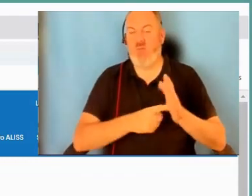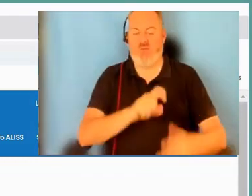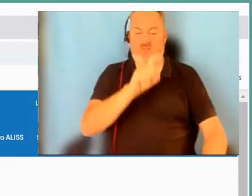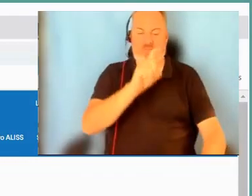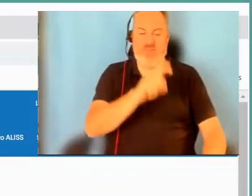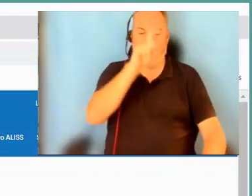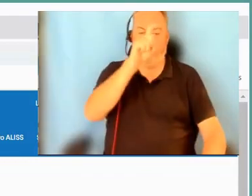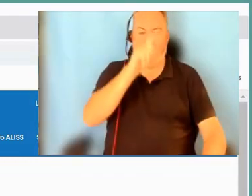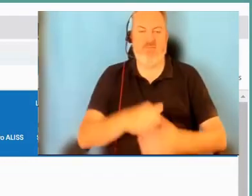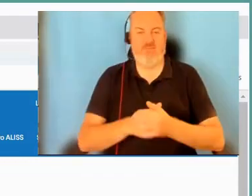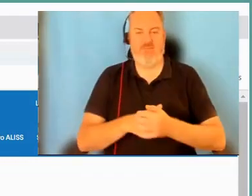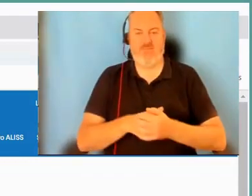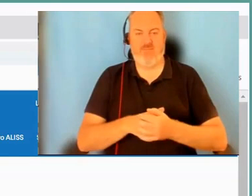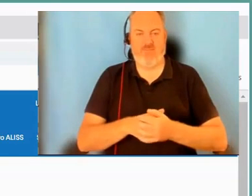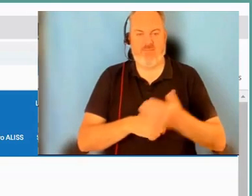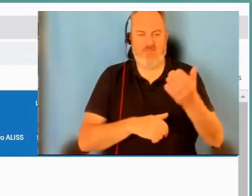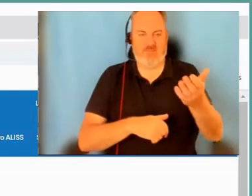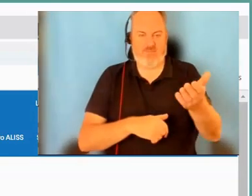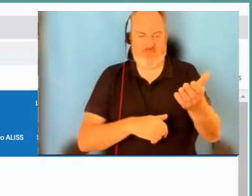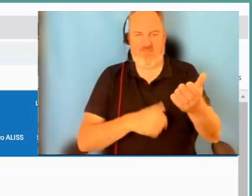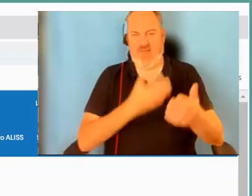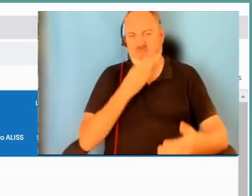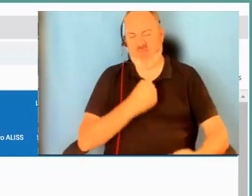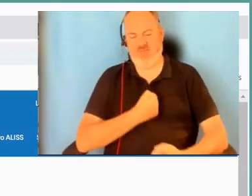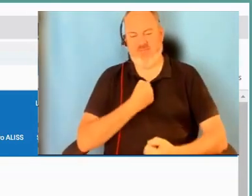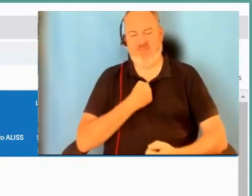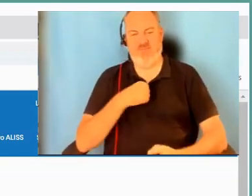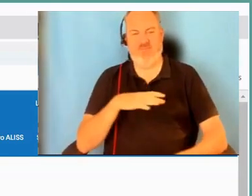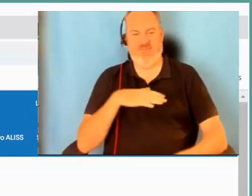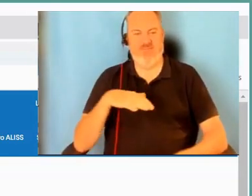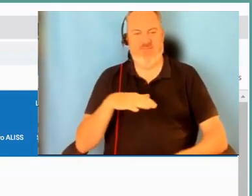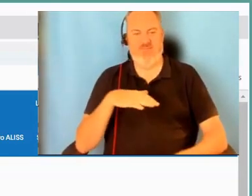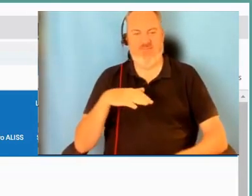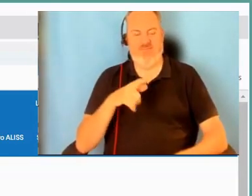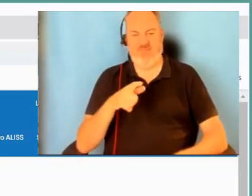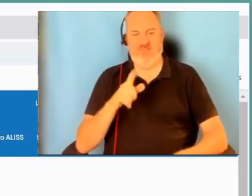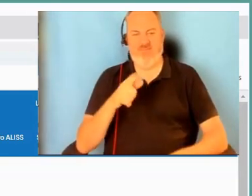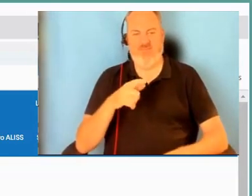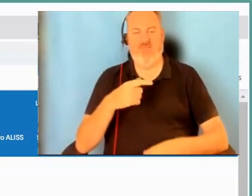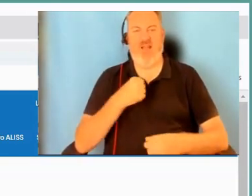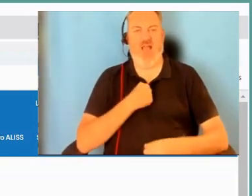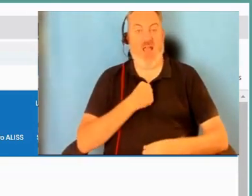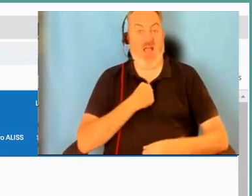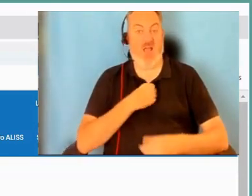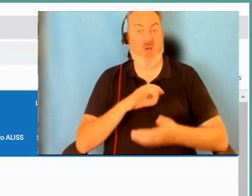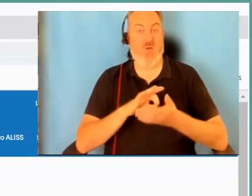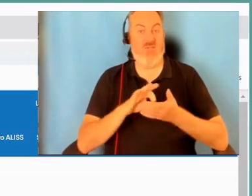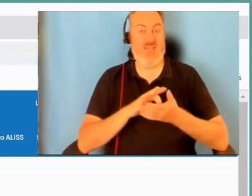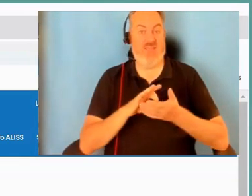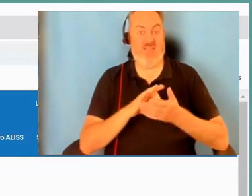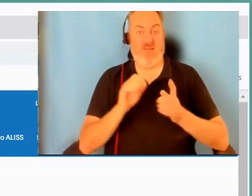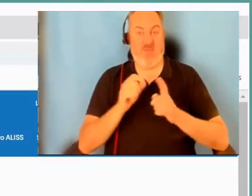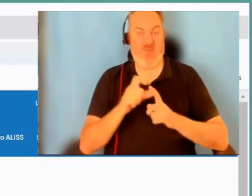box. And what I've done for the purposes of this online workshop is just use the Alliance's postcode.